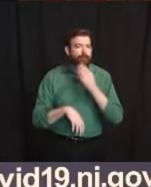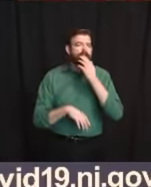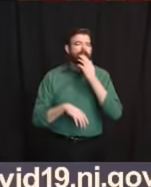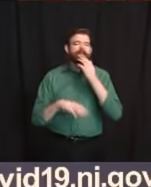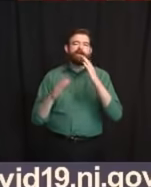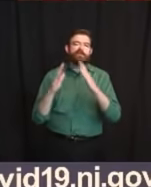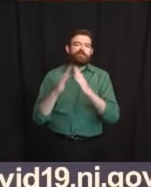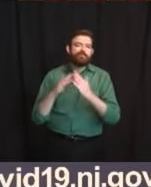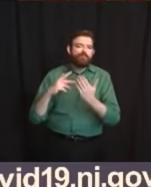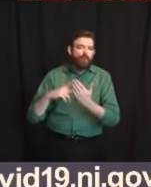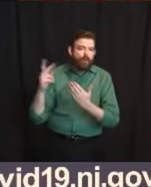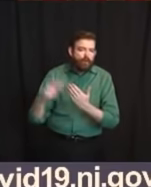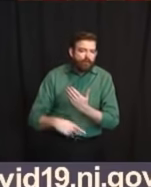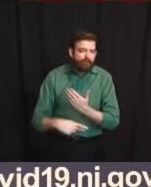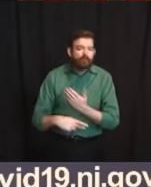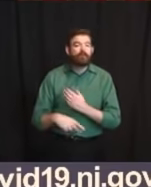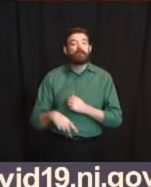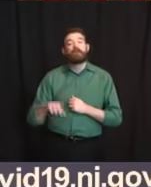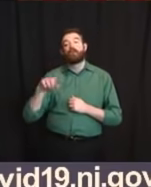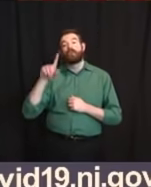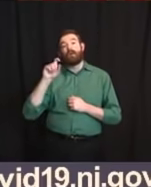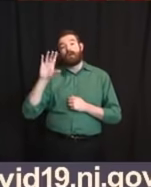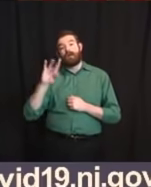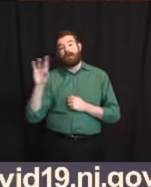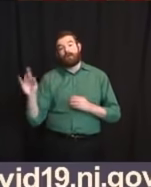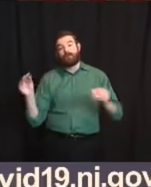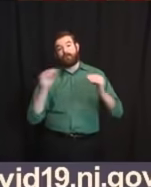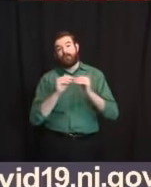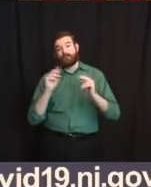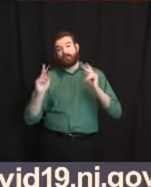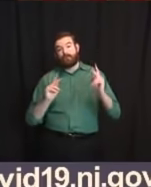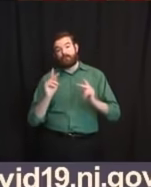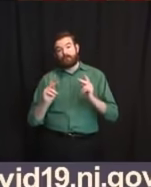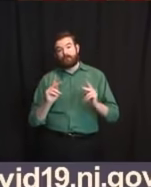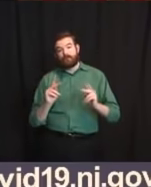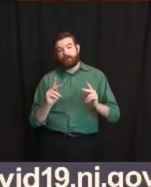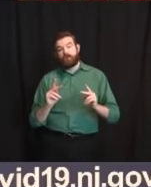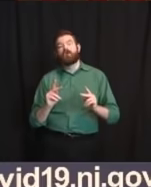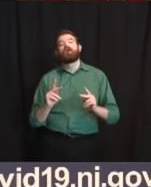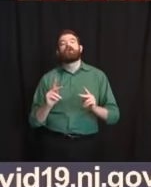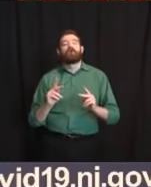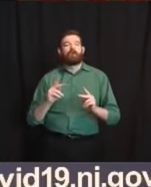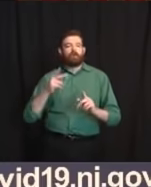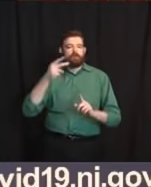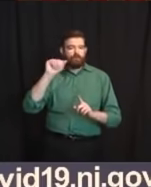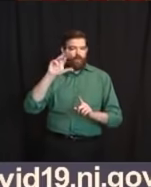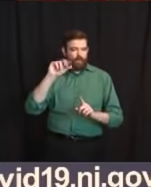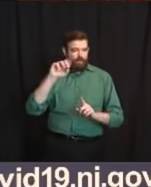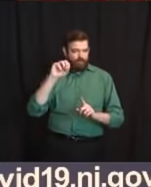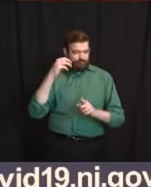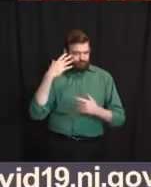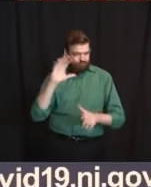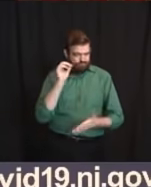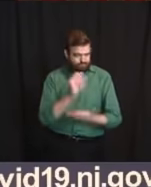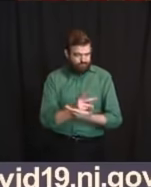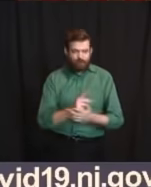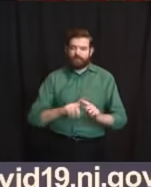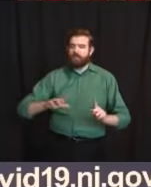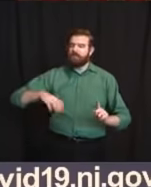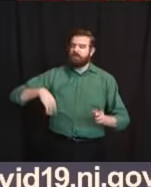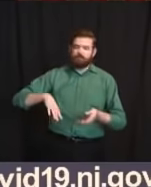There's 188 additional people who have been granted parole but have not yet been released, largely because we're testing everybody before they're